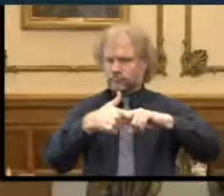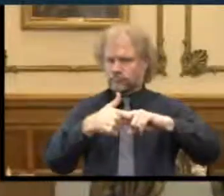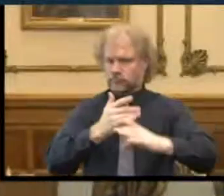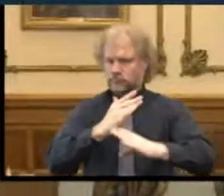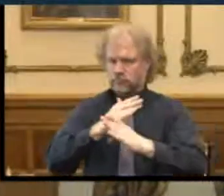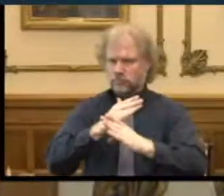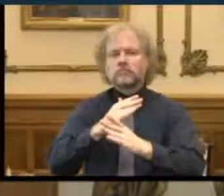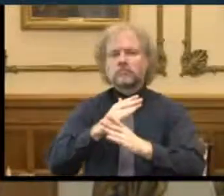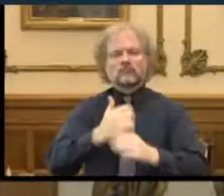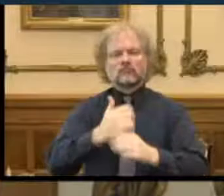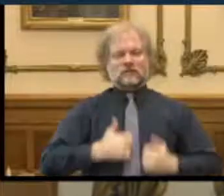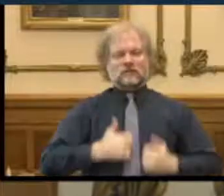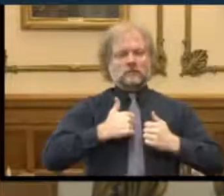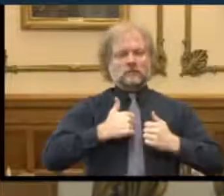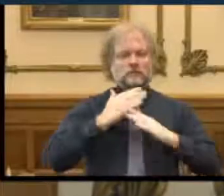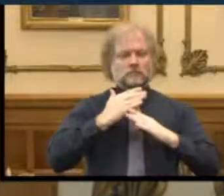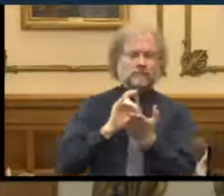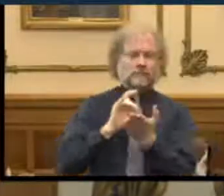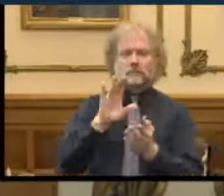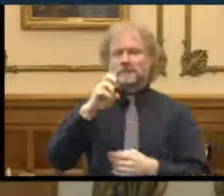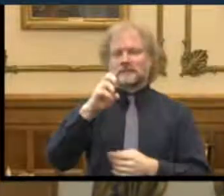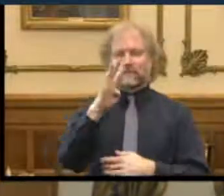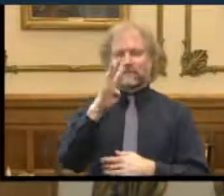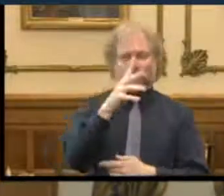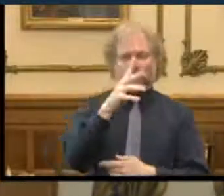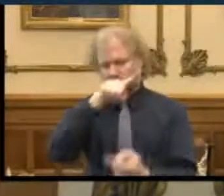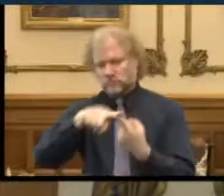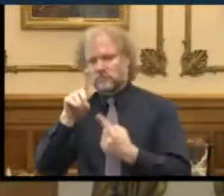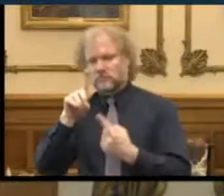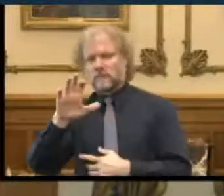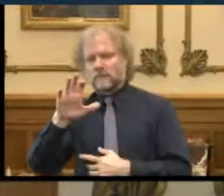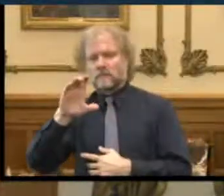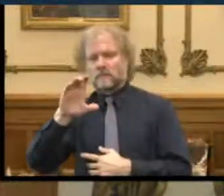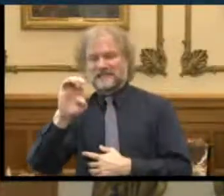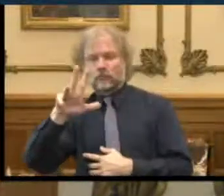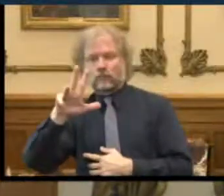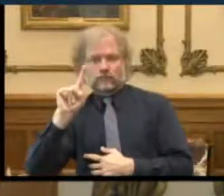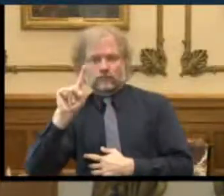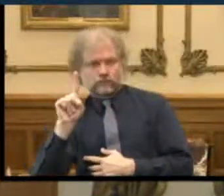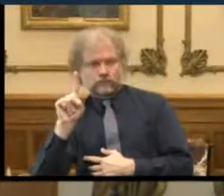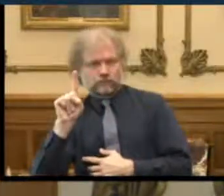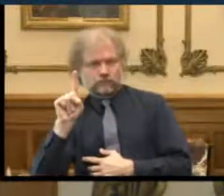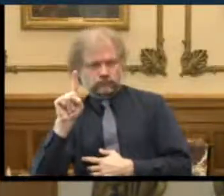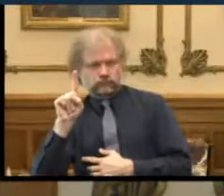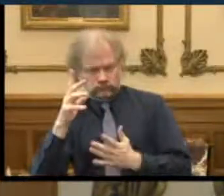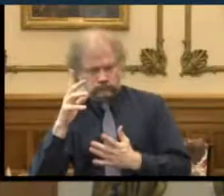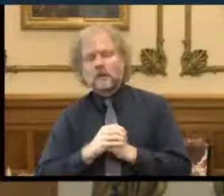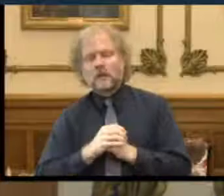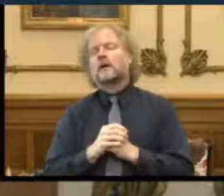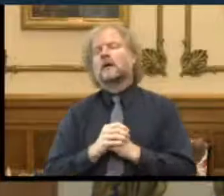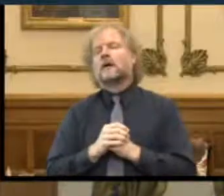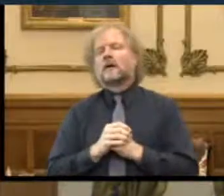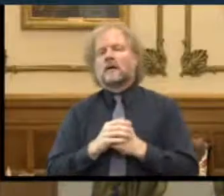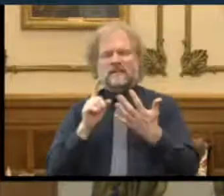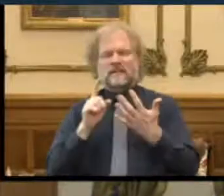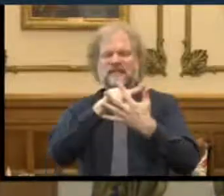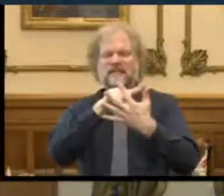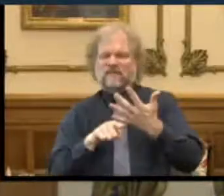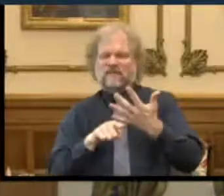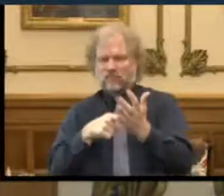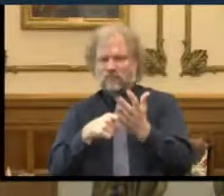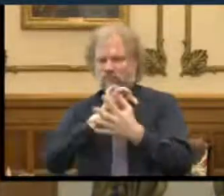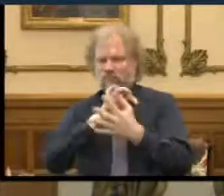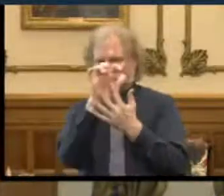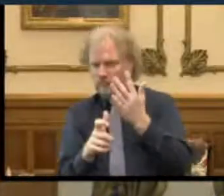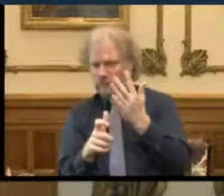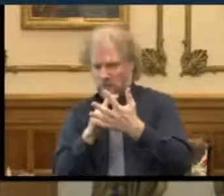evictions, starting on September 4th through the end of the year, December 31st. So there are 5 different criteria